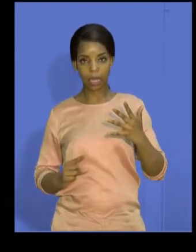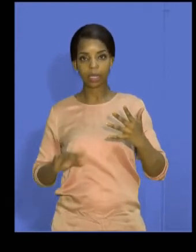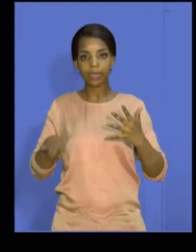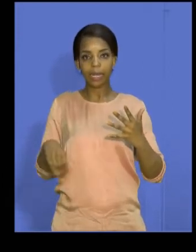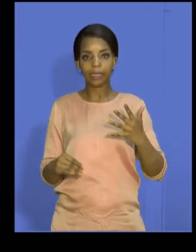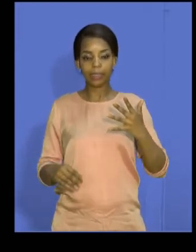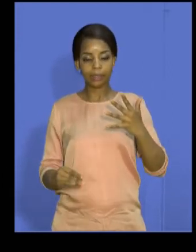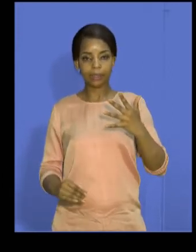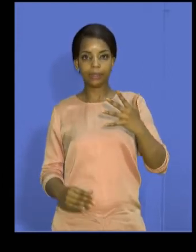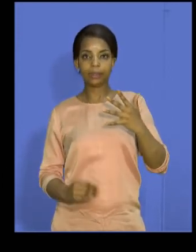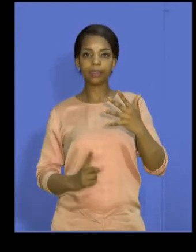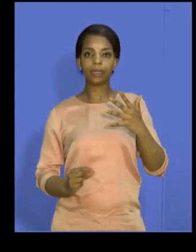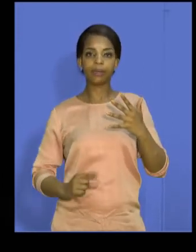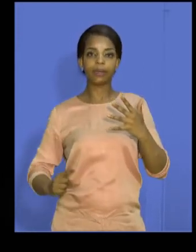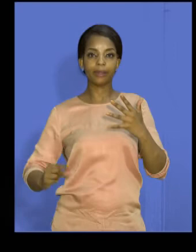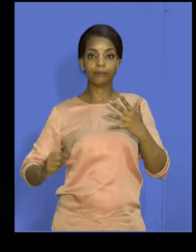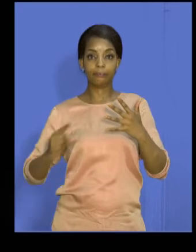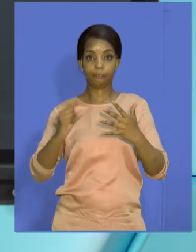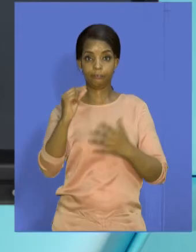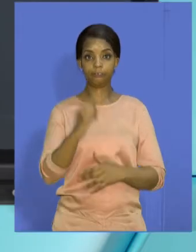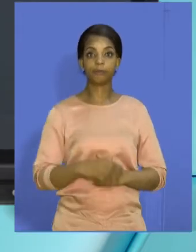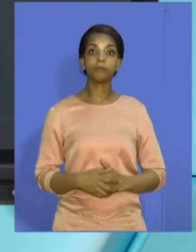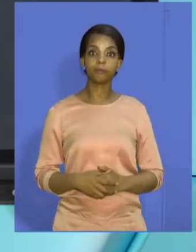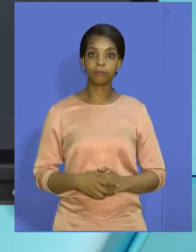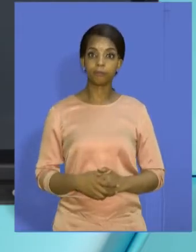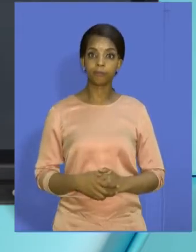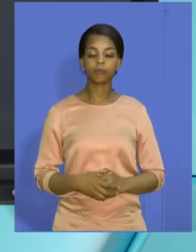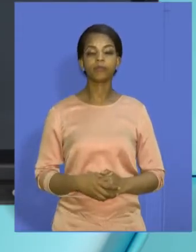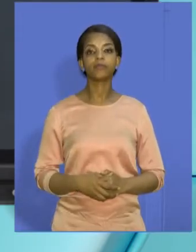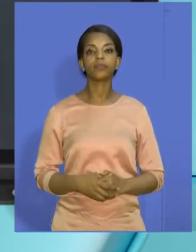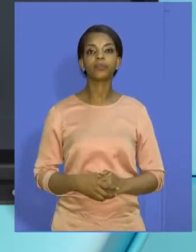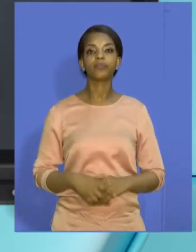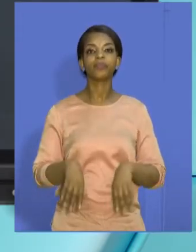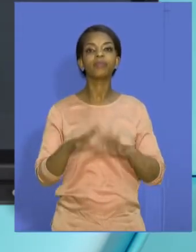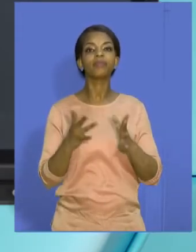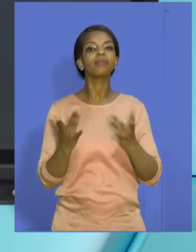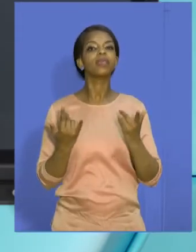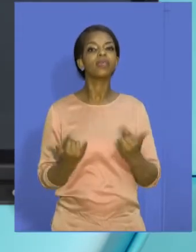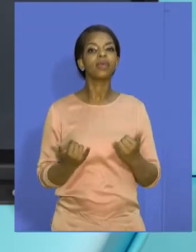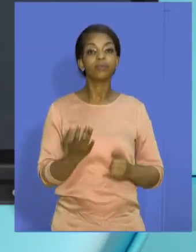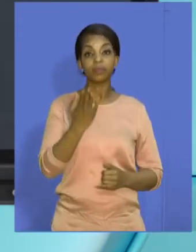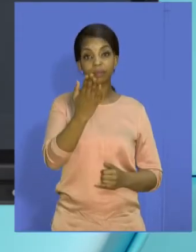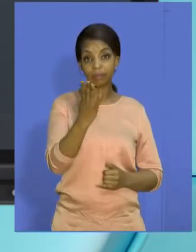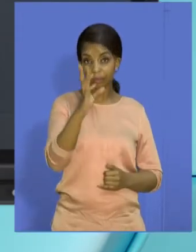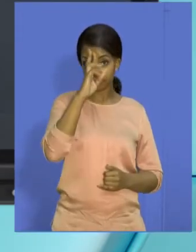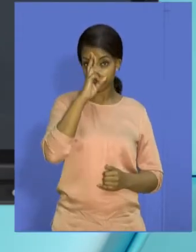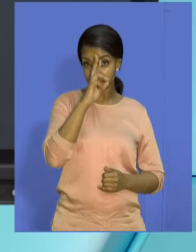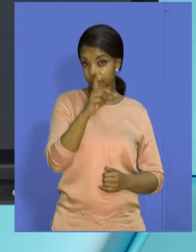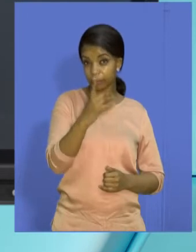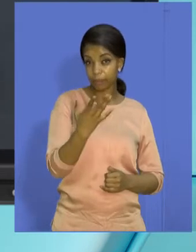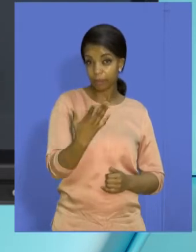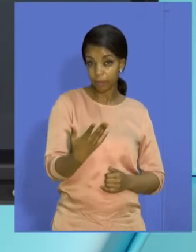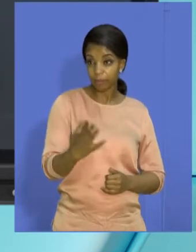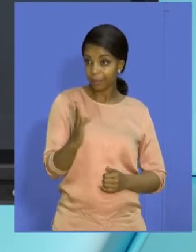plus 100 steps. Now, excuse me. Now remember, with this, we are busy talking about